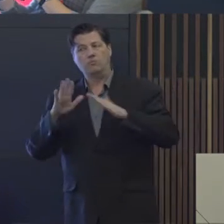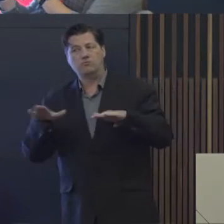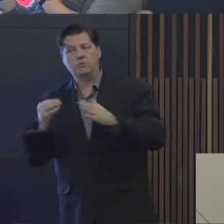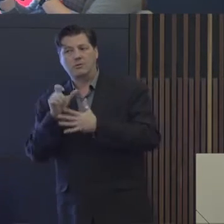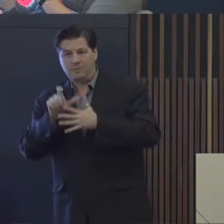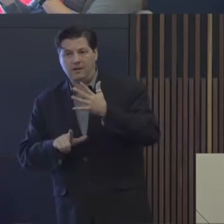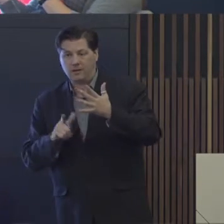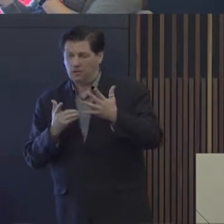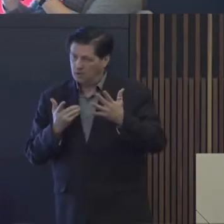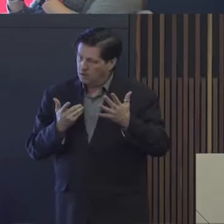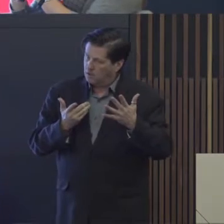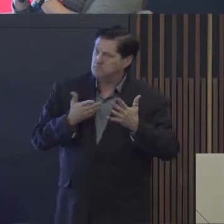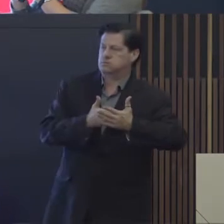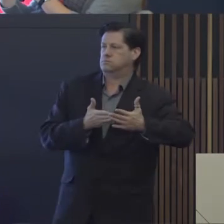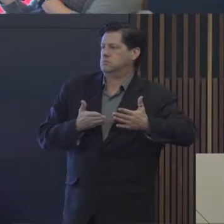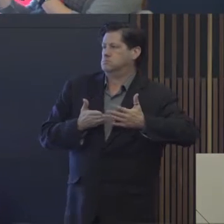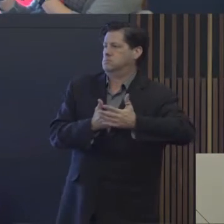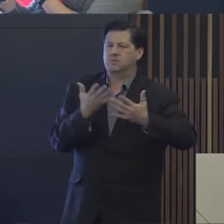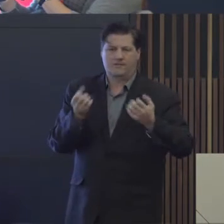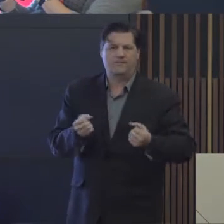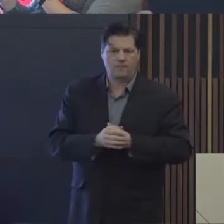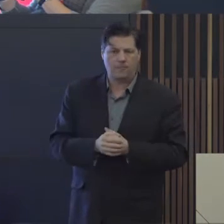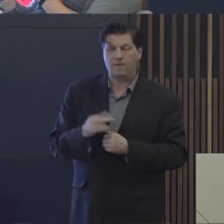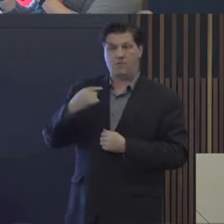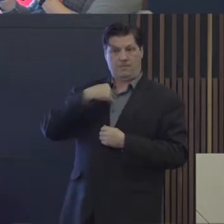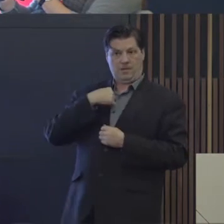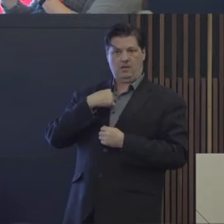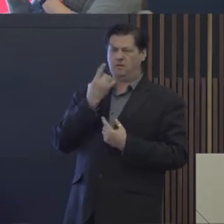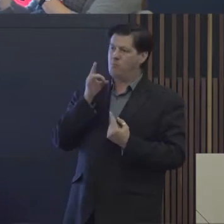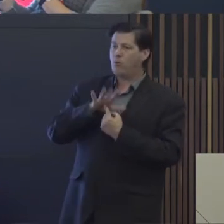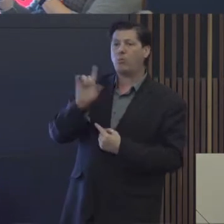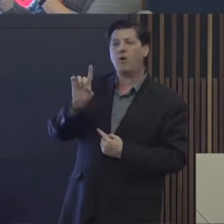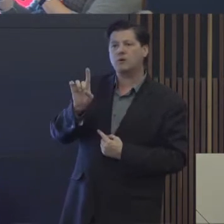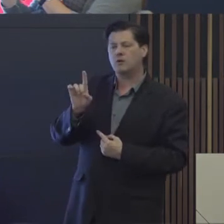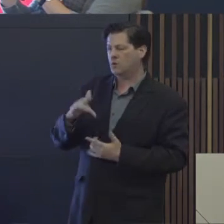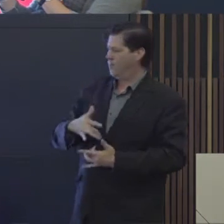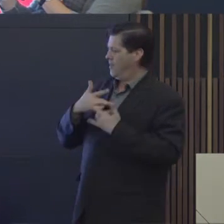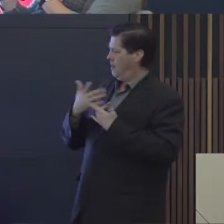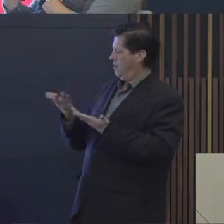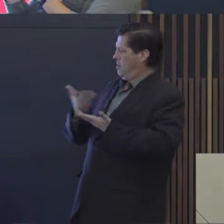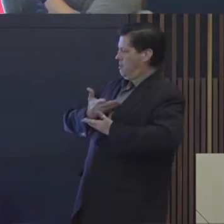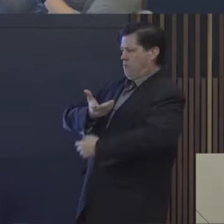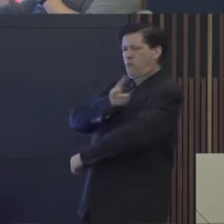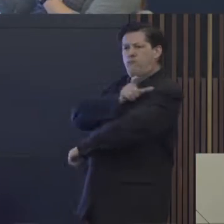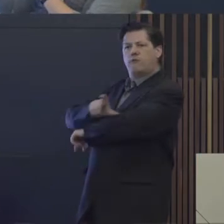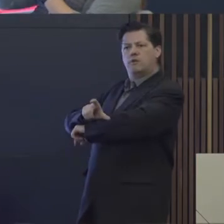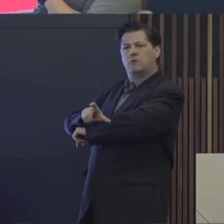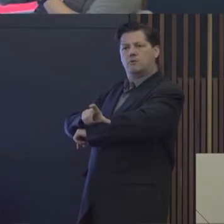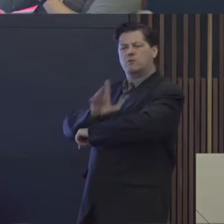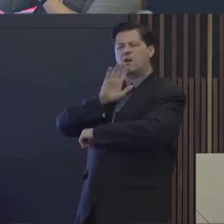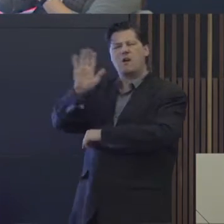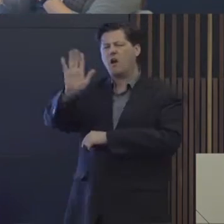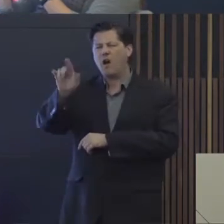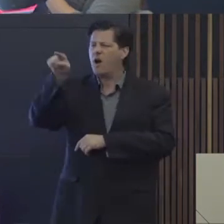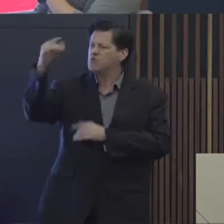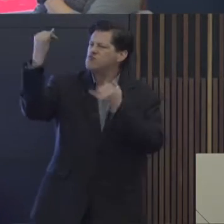system without having issues, and we've all had our issues. And for me, the really important thing was to get that confidence to be able to go and say, actually, no, we have